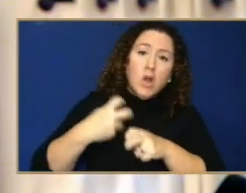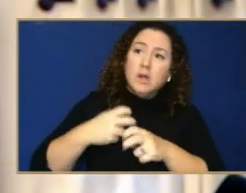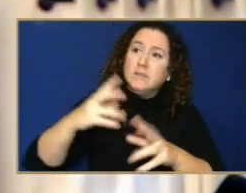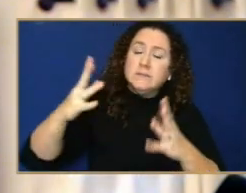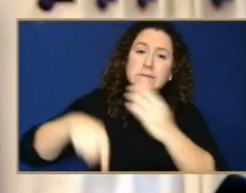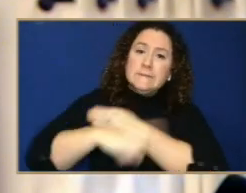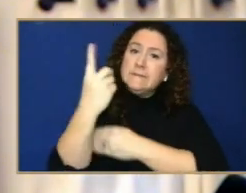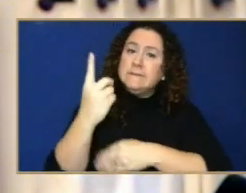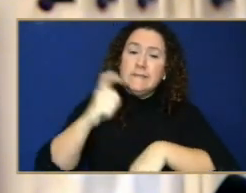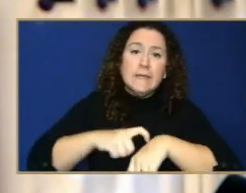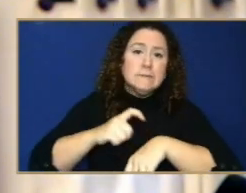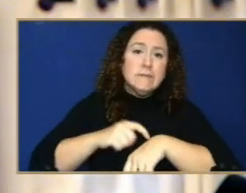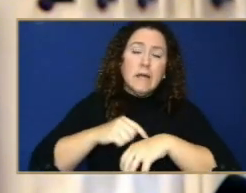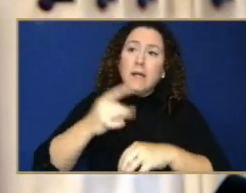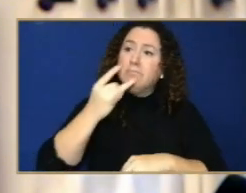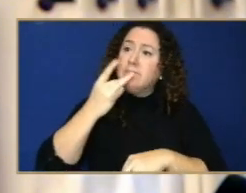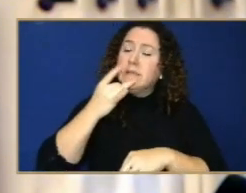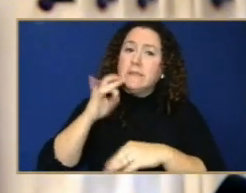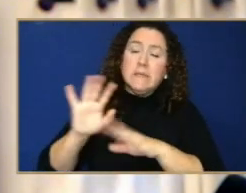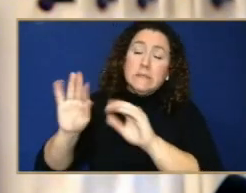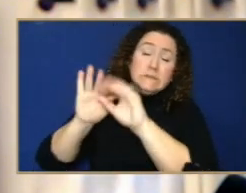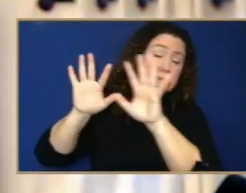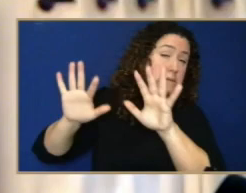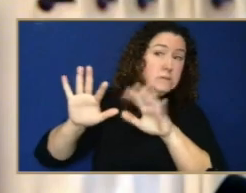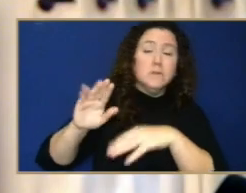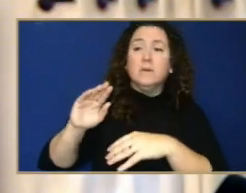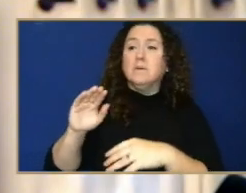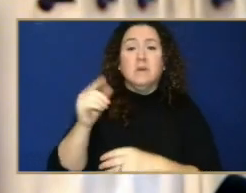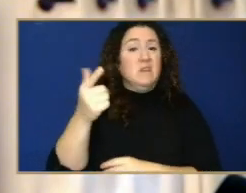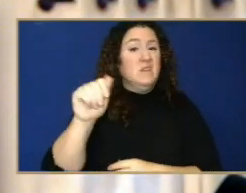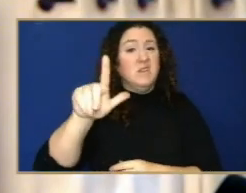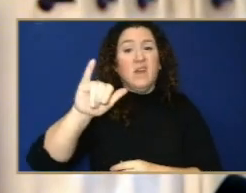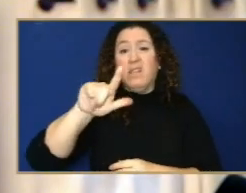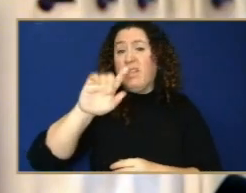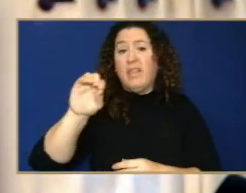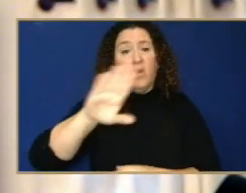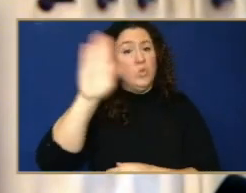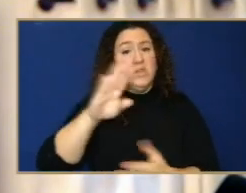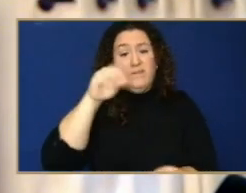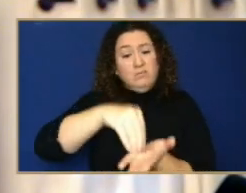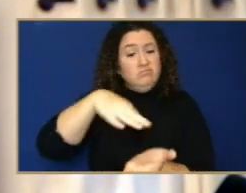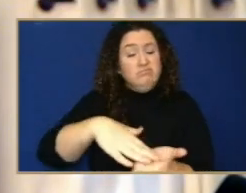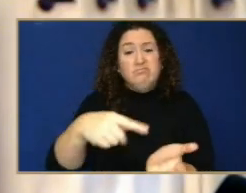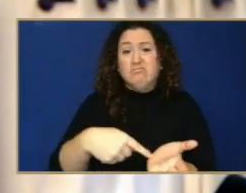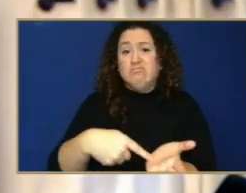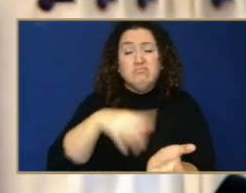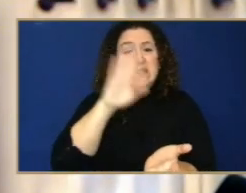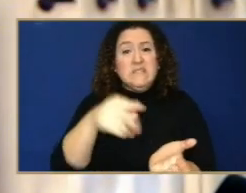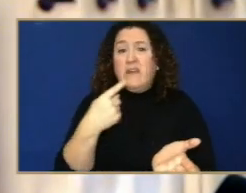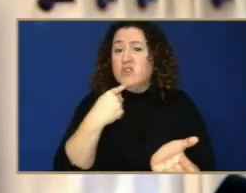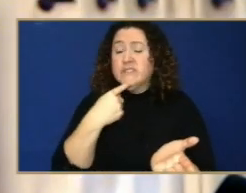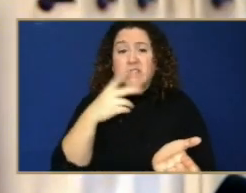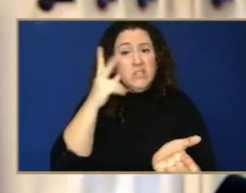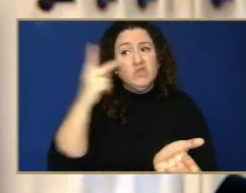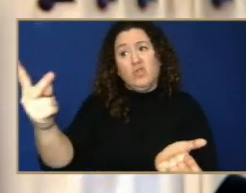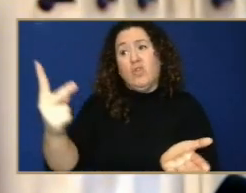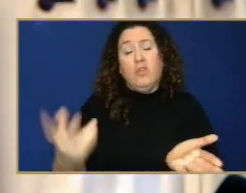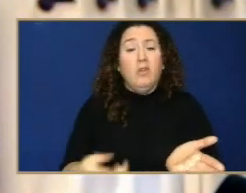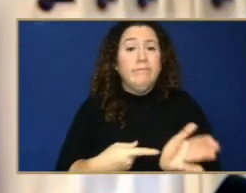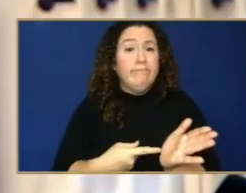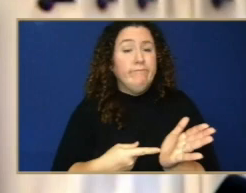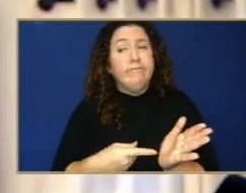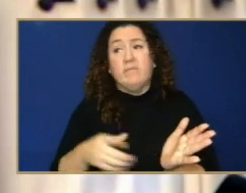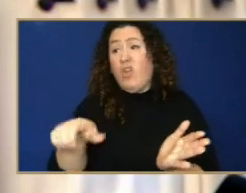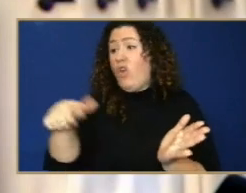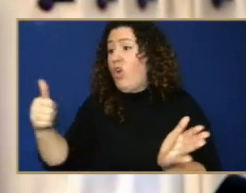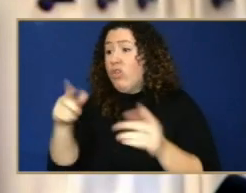and so Galileo had no record of seeing it. Other astronomers at the time had no record of actually seeing it, and so it's possible that the last conjunction that was this